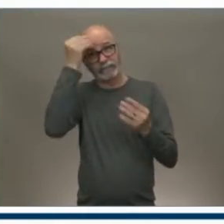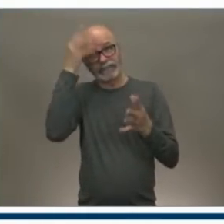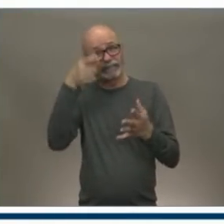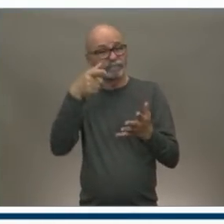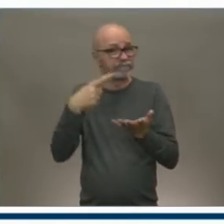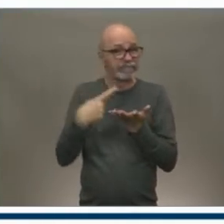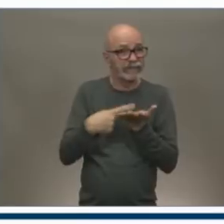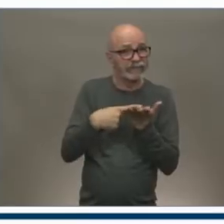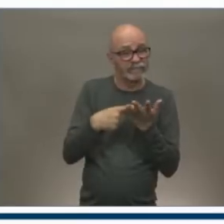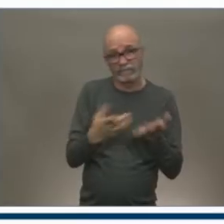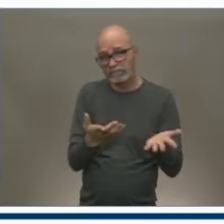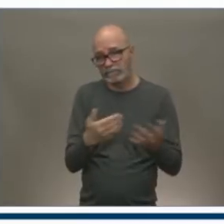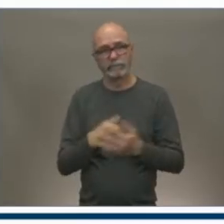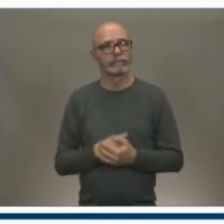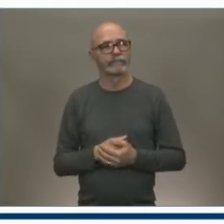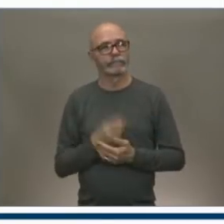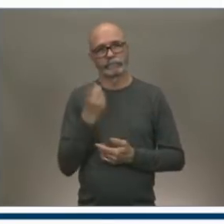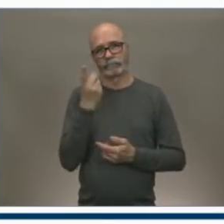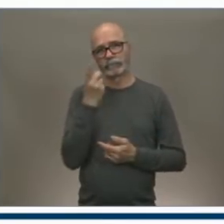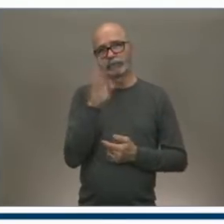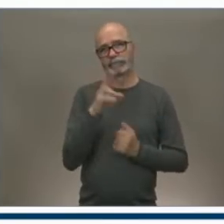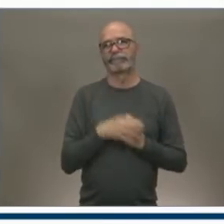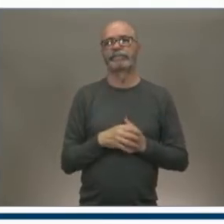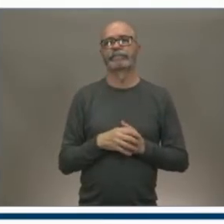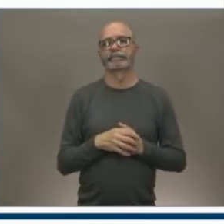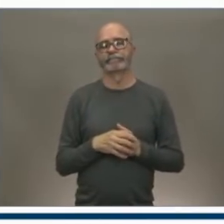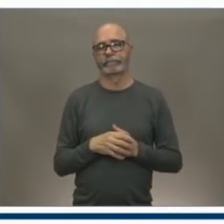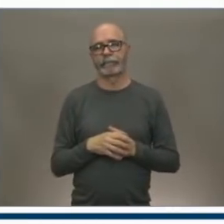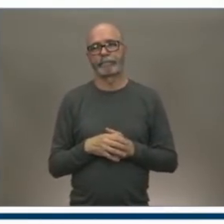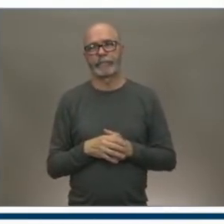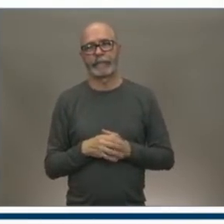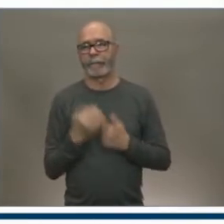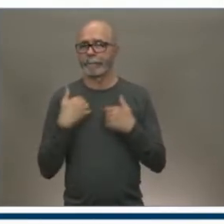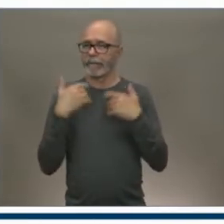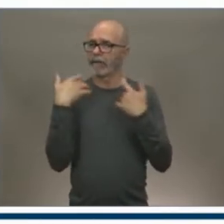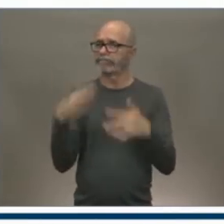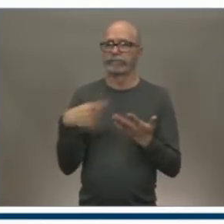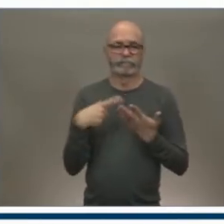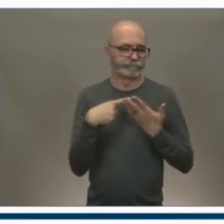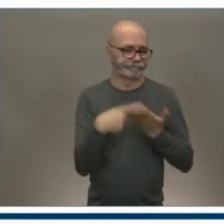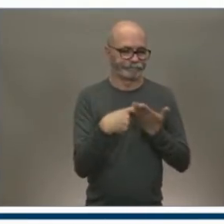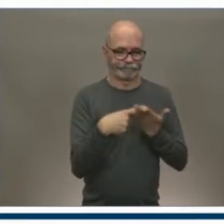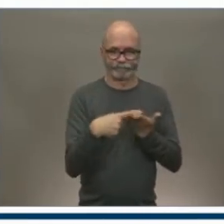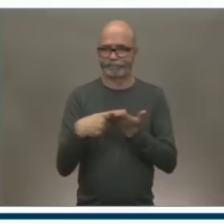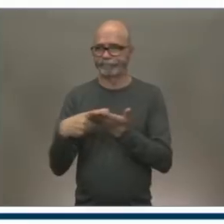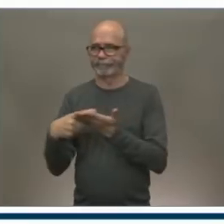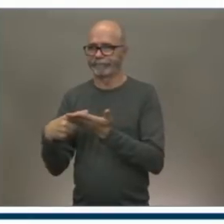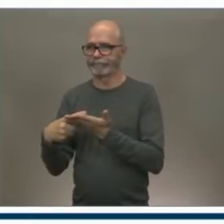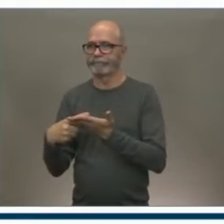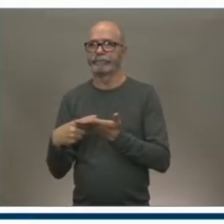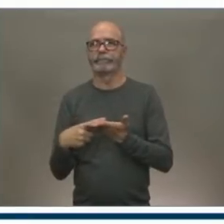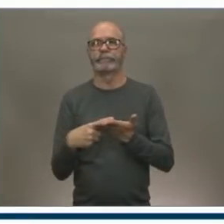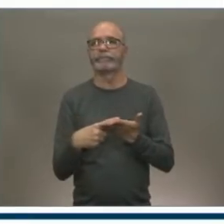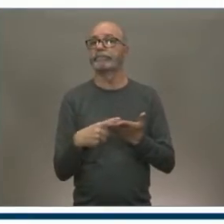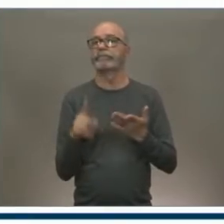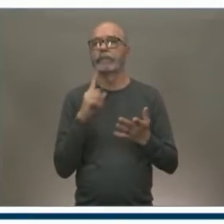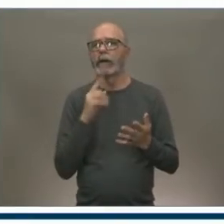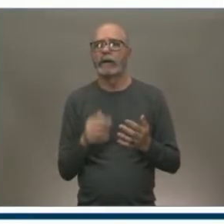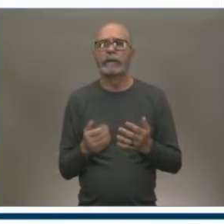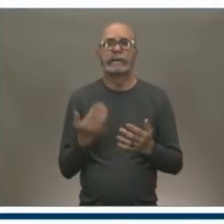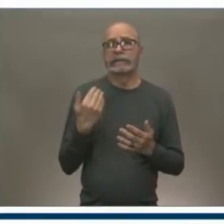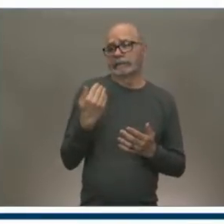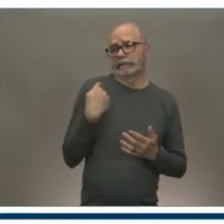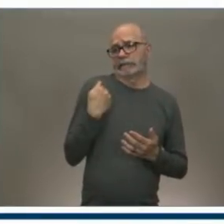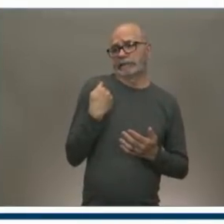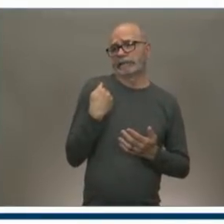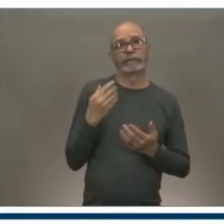future. We're involved we are having that conversation. I haven't personally had an update on it recently. The challenge is right now our numbers are so